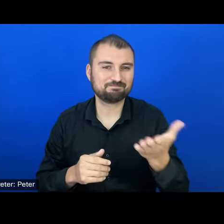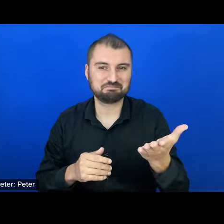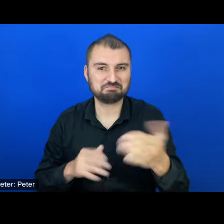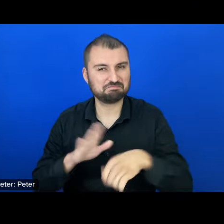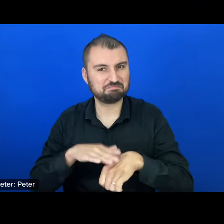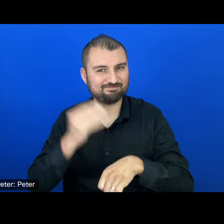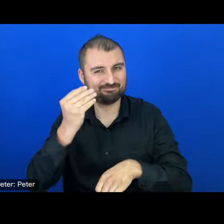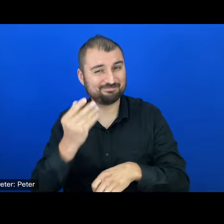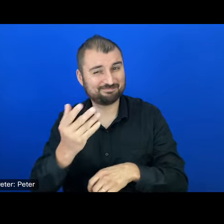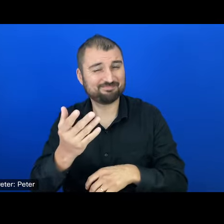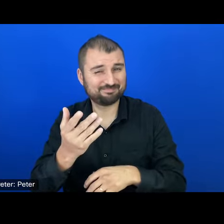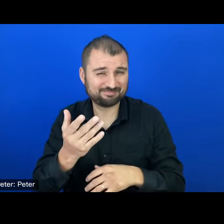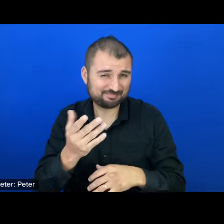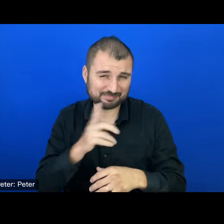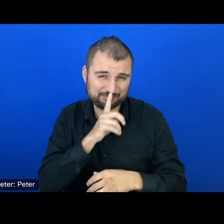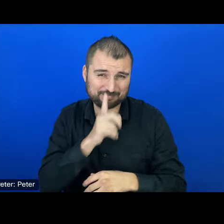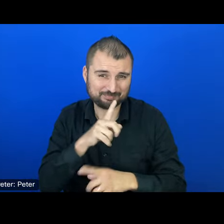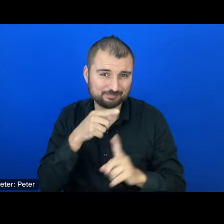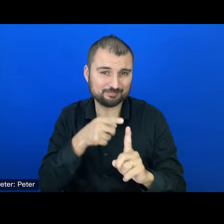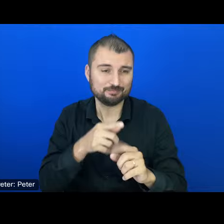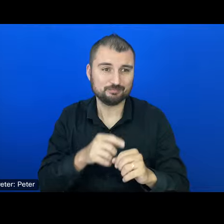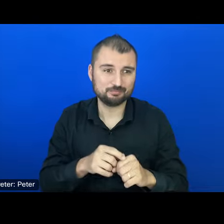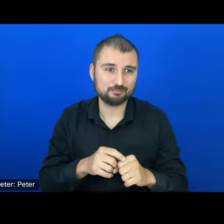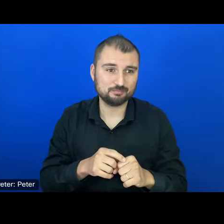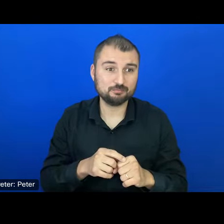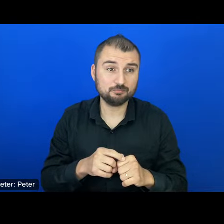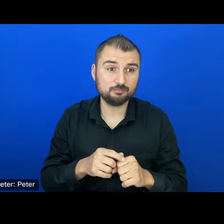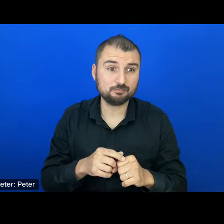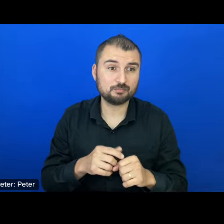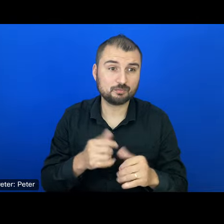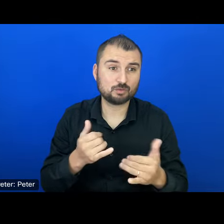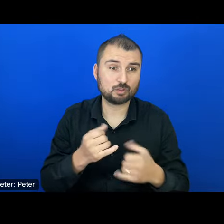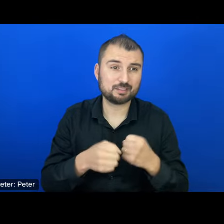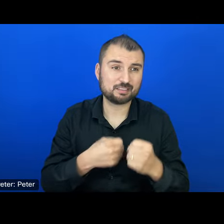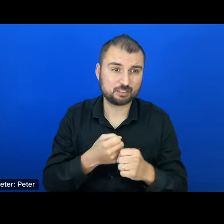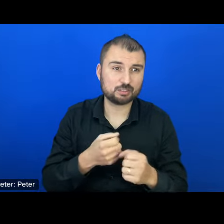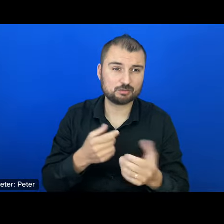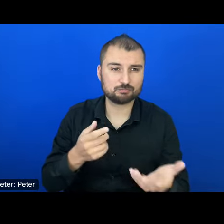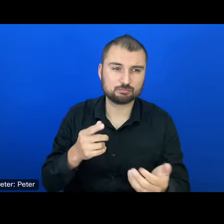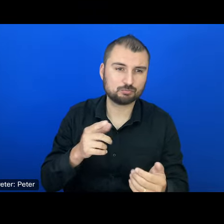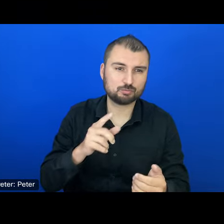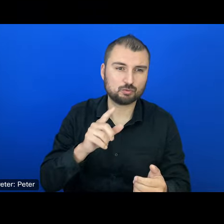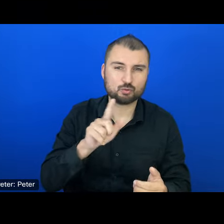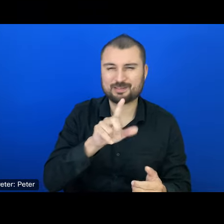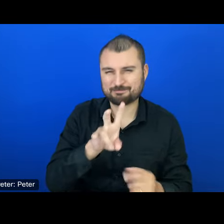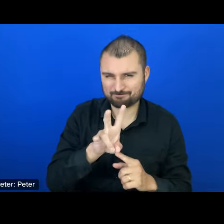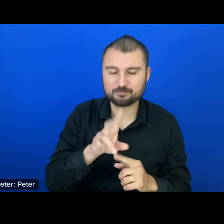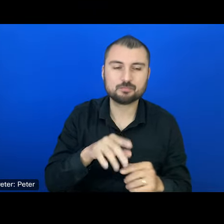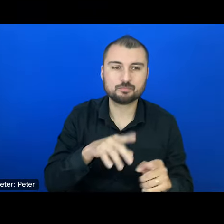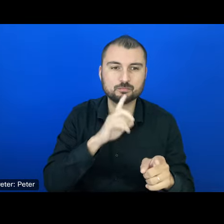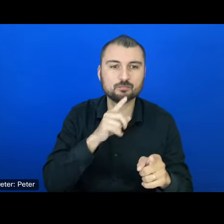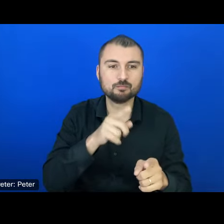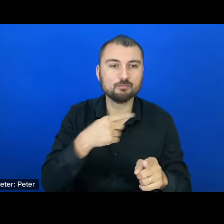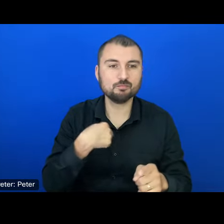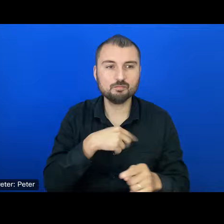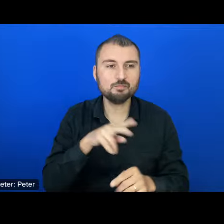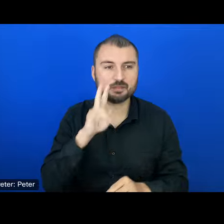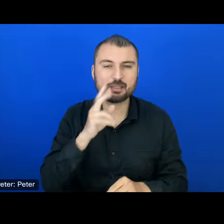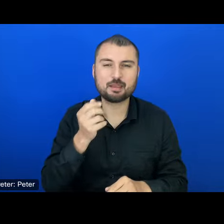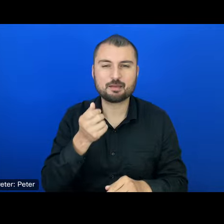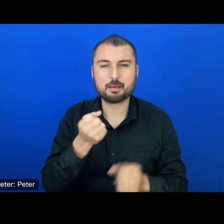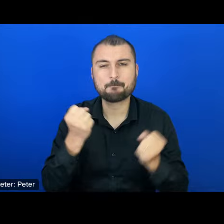up really for it's the current year or in 27, what we're working on is the first of a multi-year